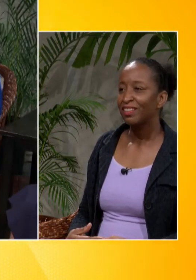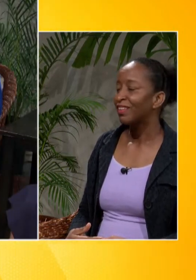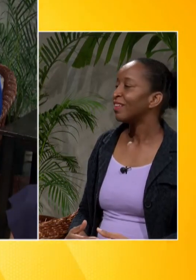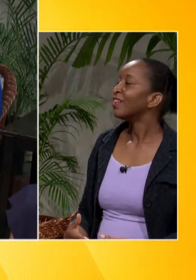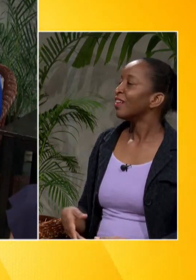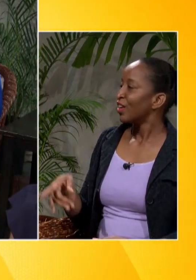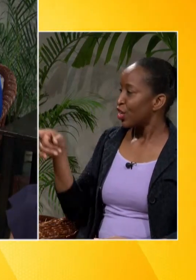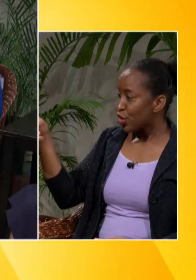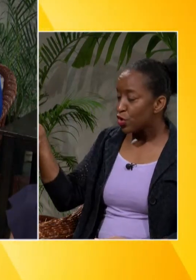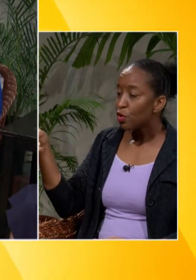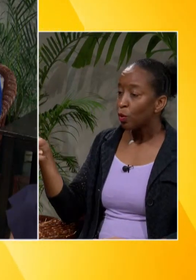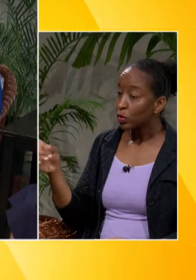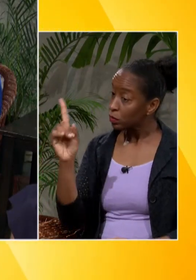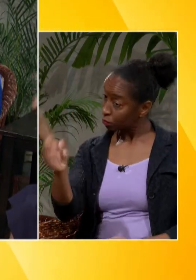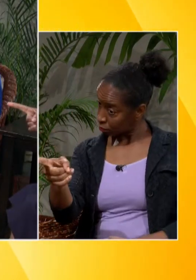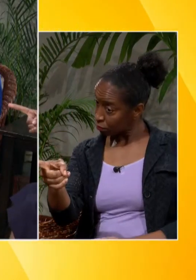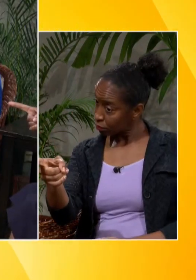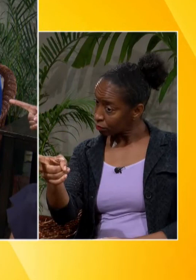Christina, keep us in check.